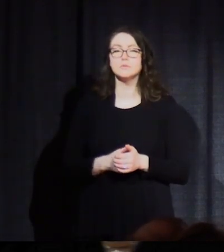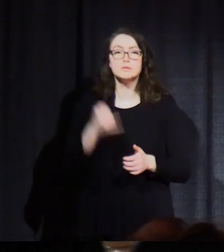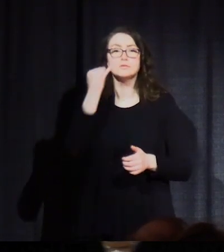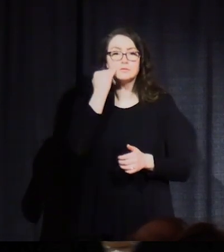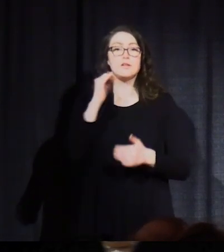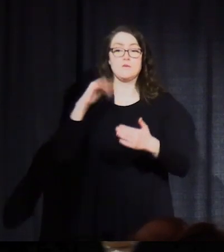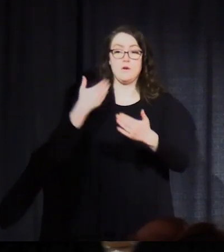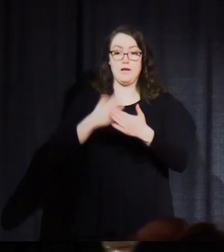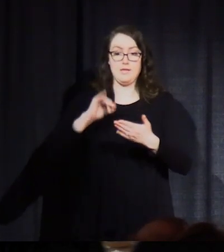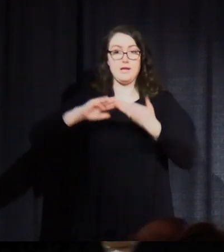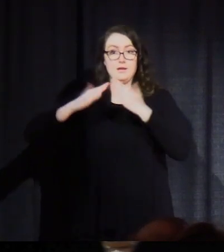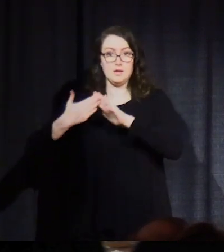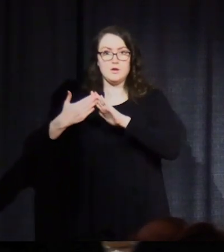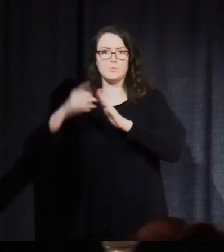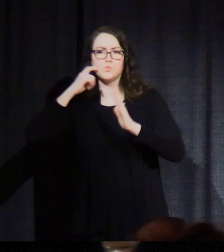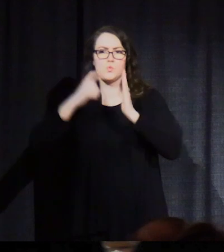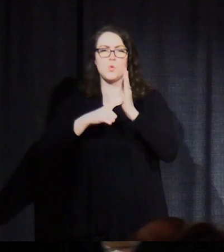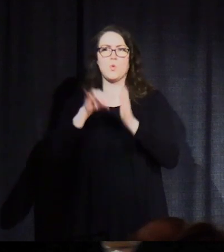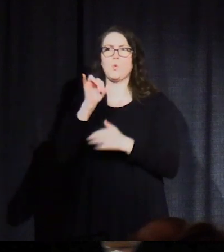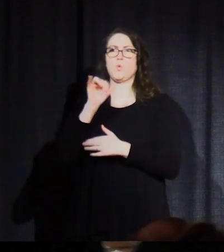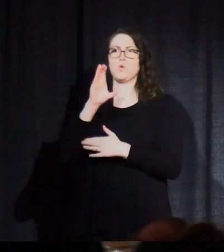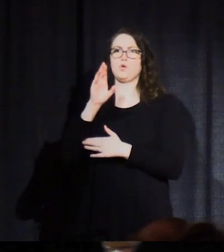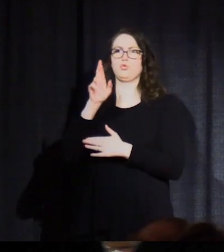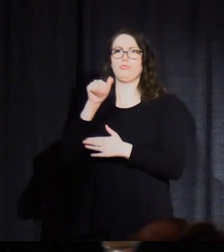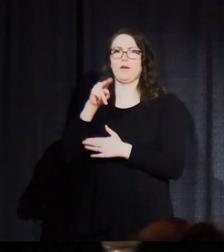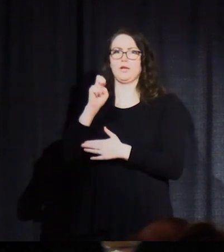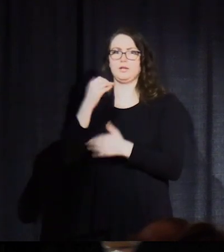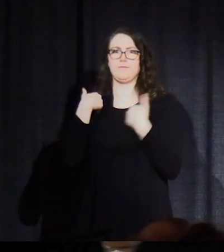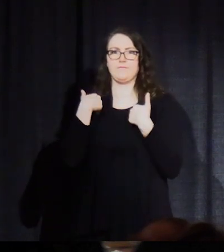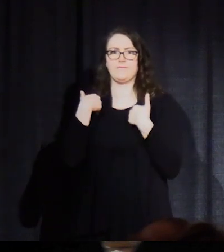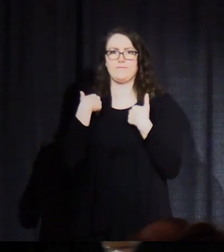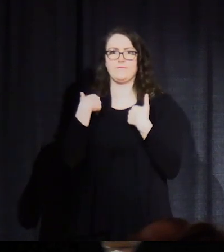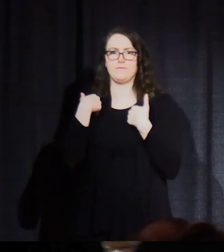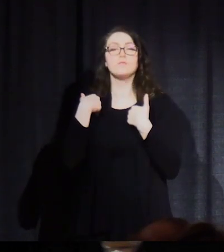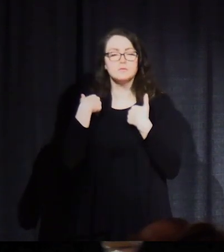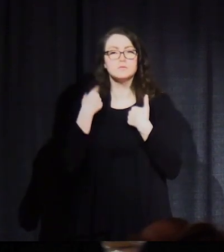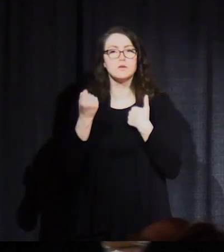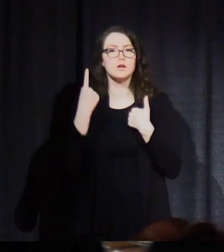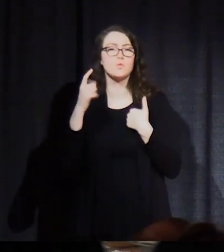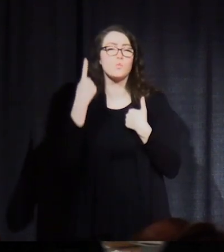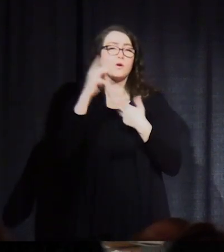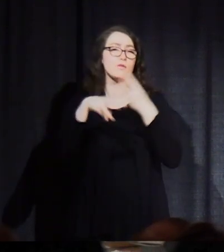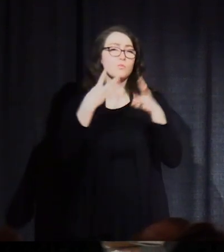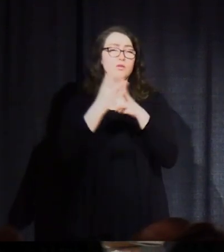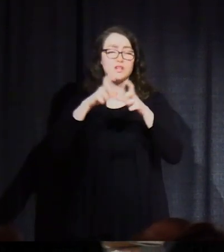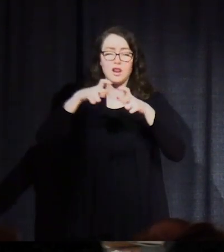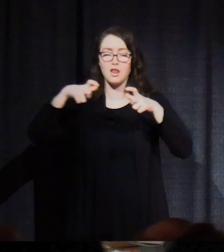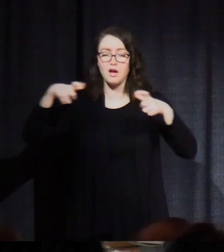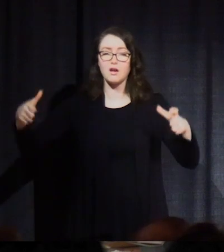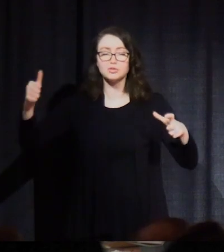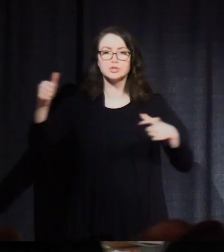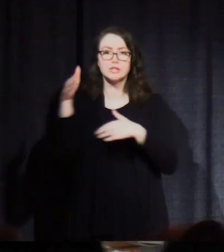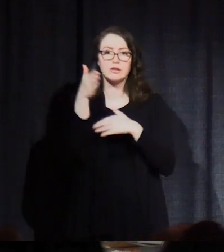in the center of town. This crane serves one of the nation's largest fishing ports and handles just about everything